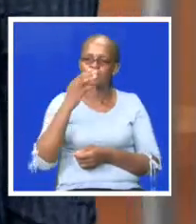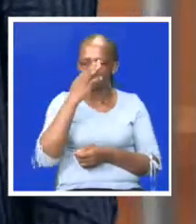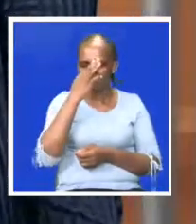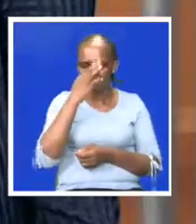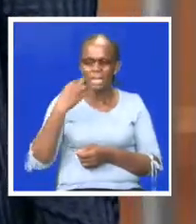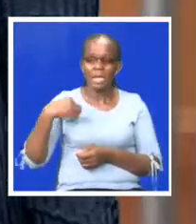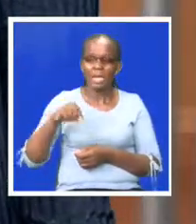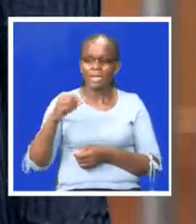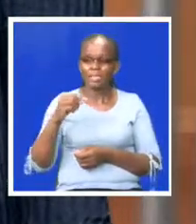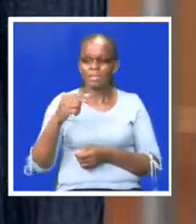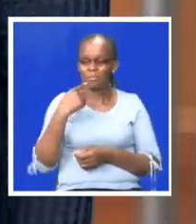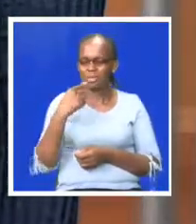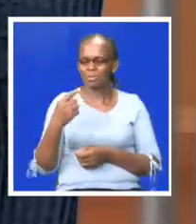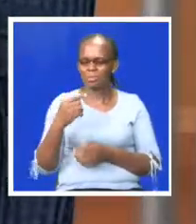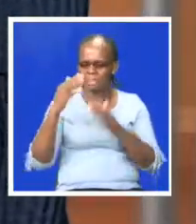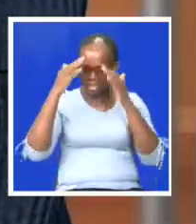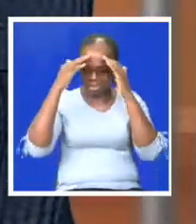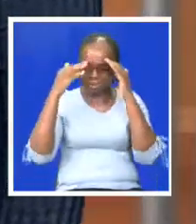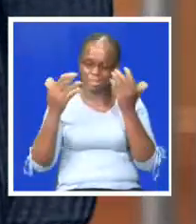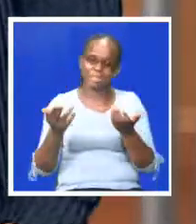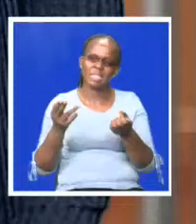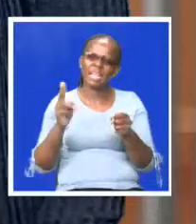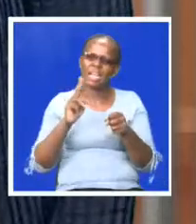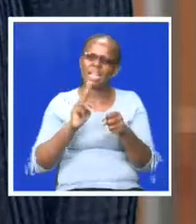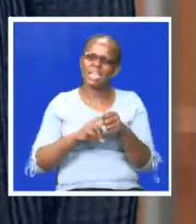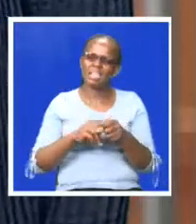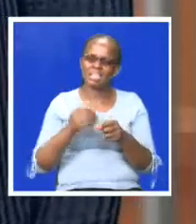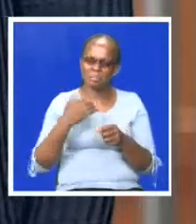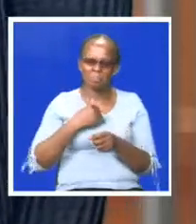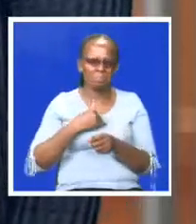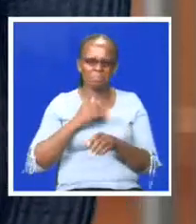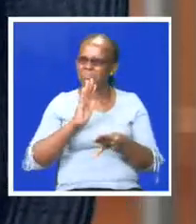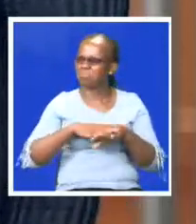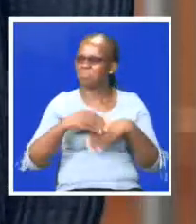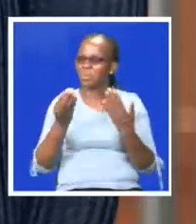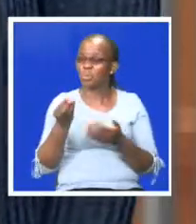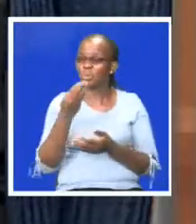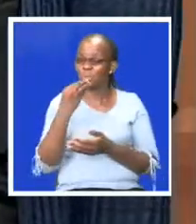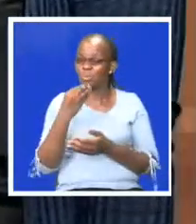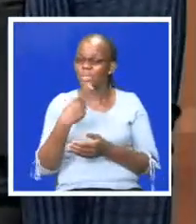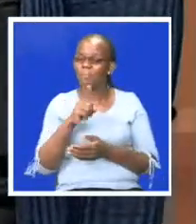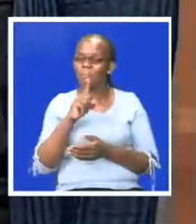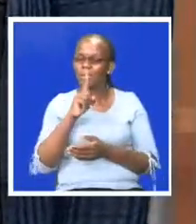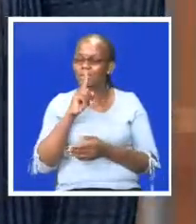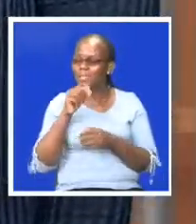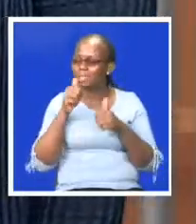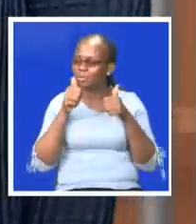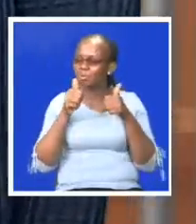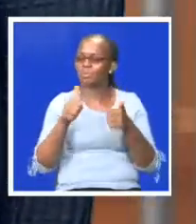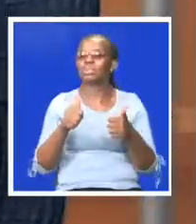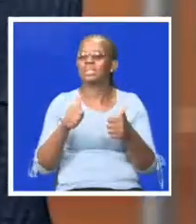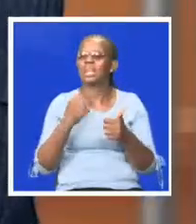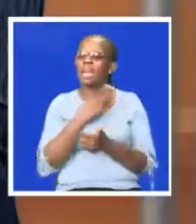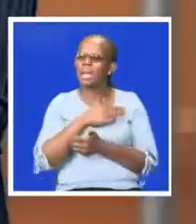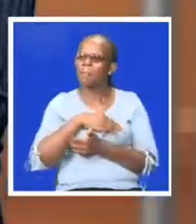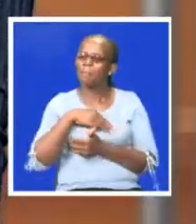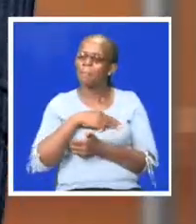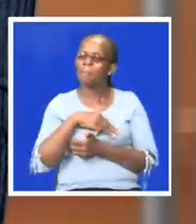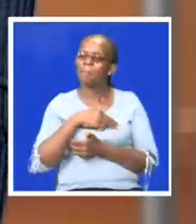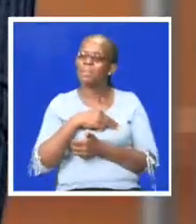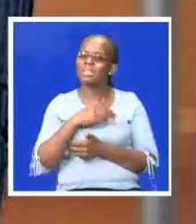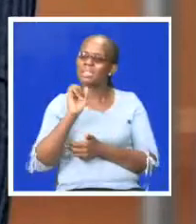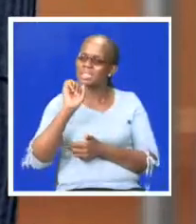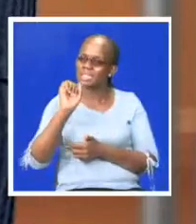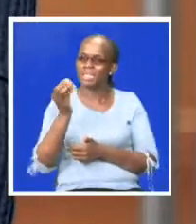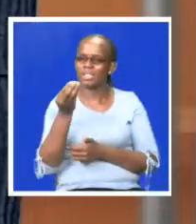mushrooms, or I don't eat mushrooms. Mushrooms are good for your body to grow. So please do eat mushrooms if you are